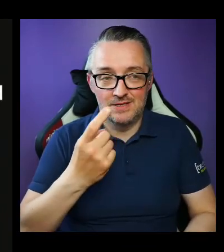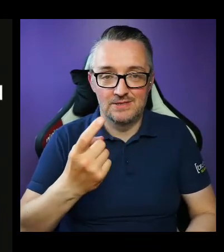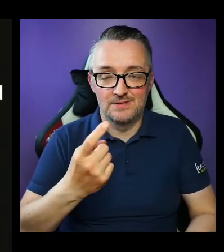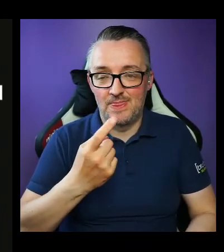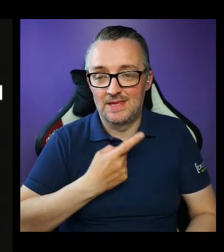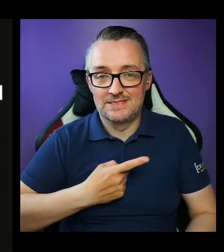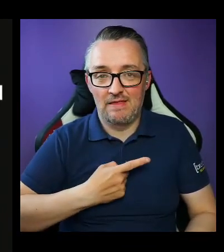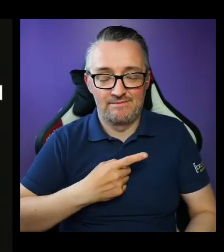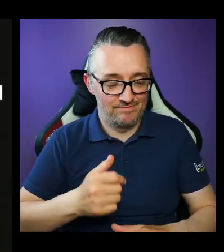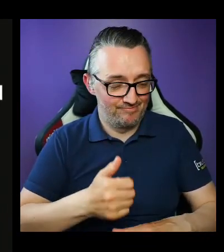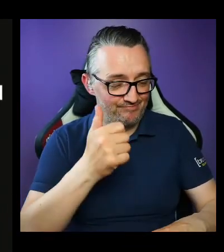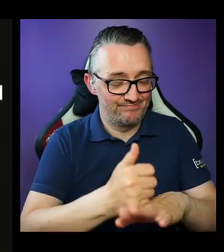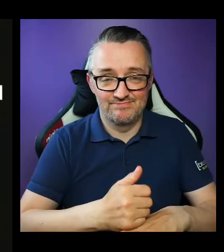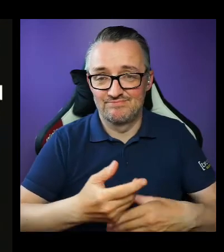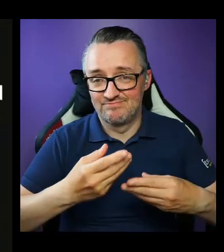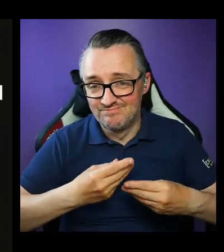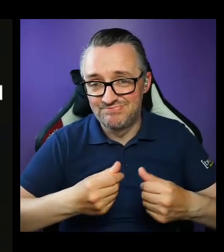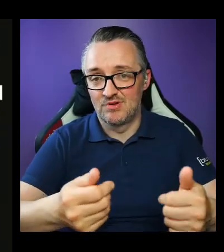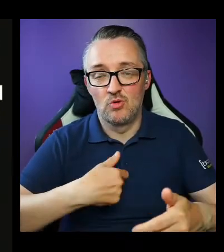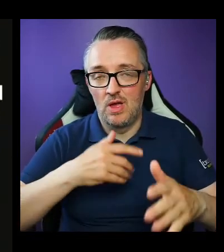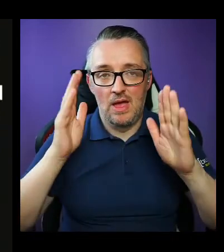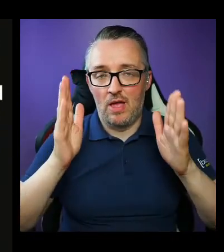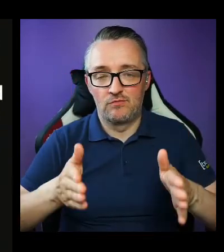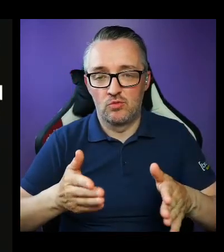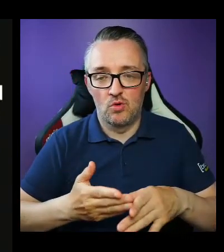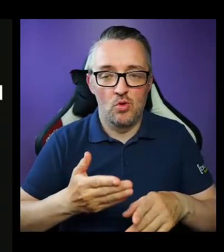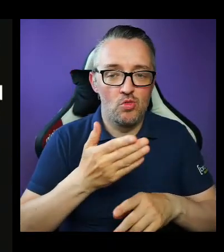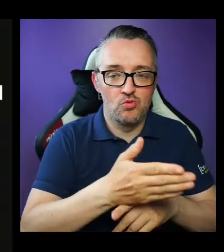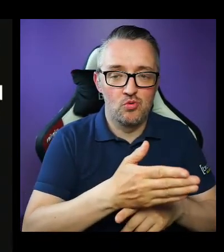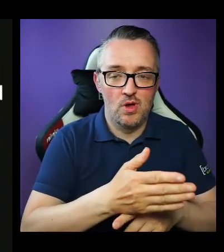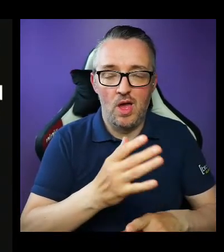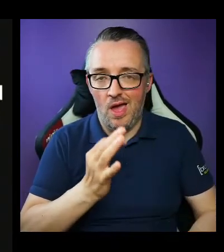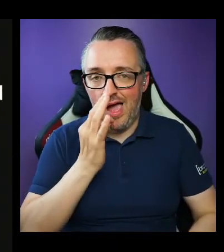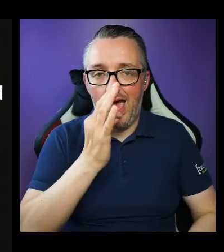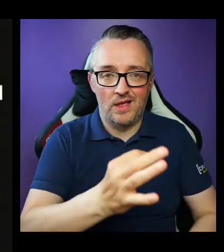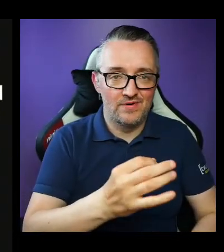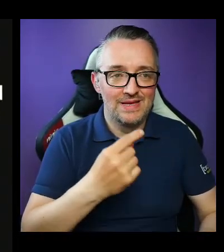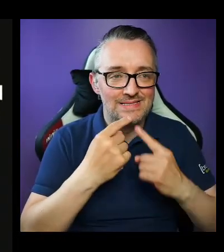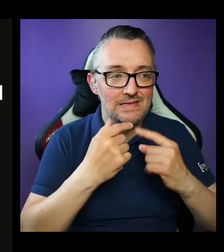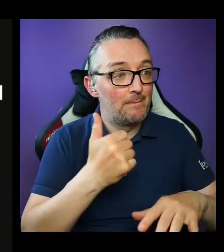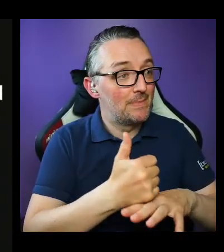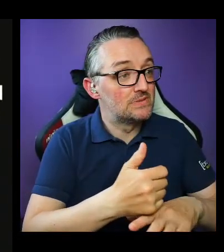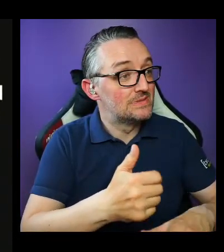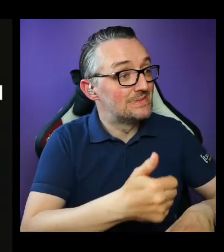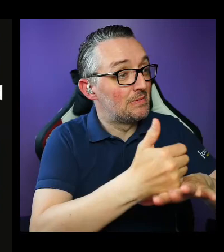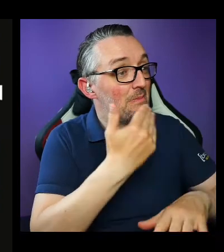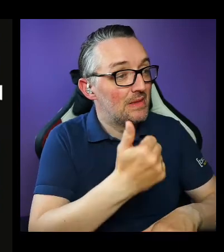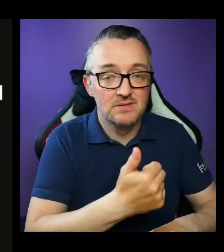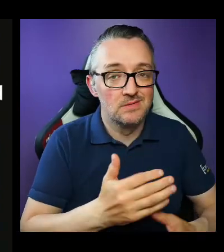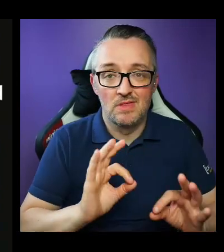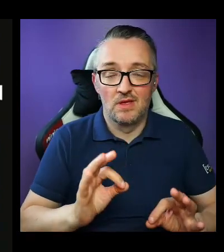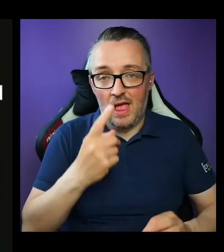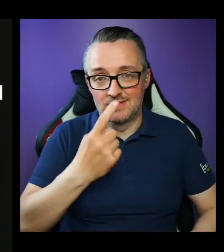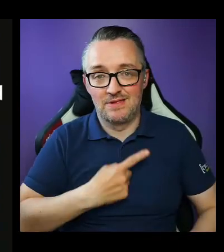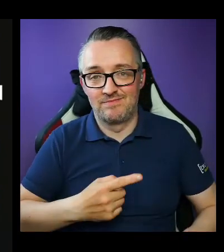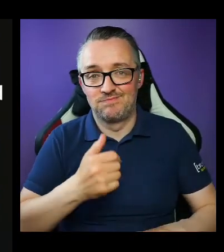myself right away. I don't have to go through like the hurdle of like asking for a database to be created. Then that will have to